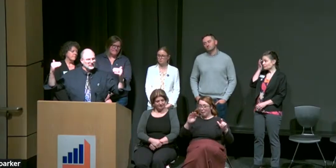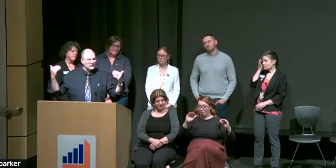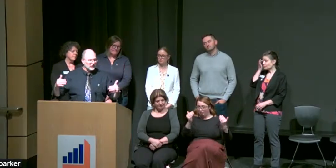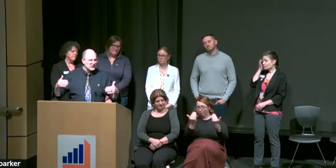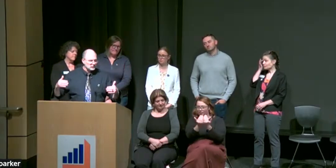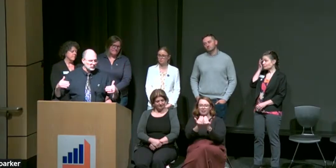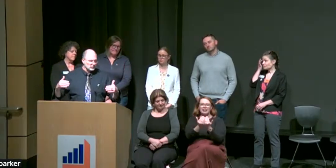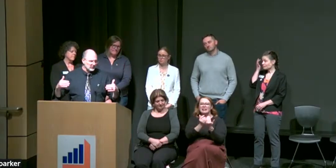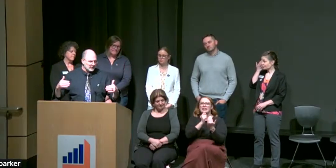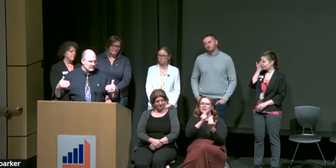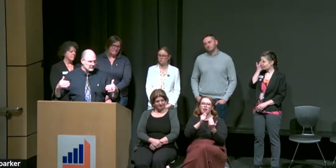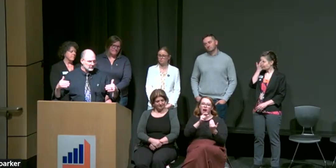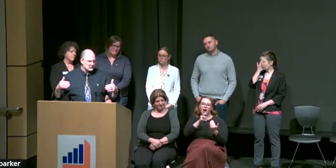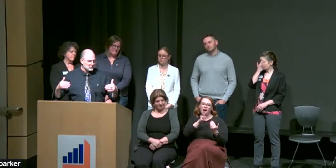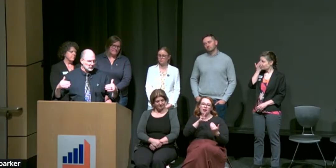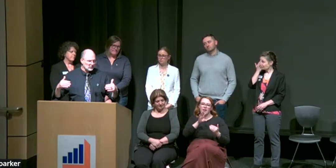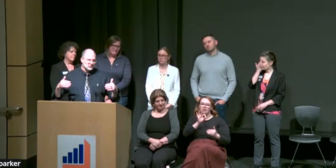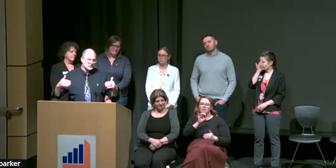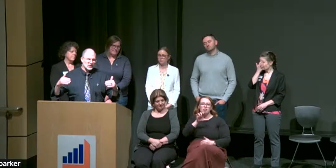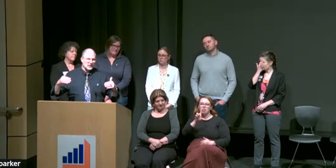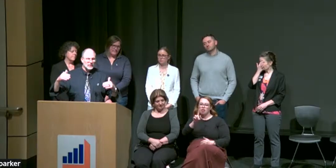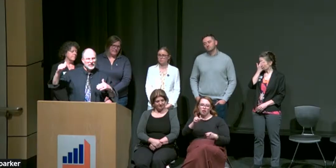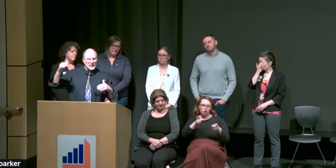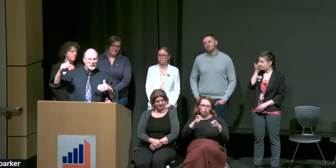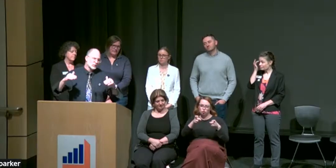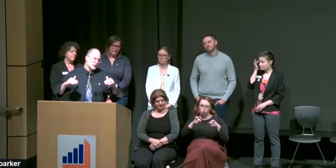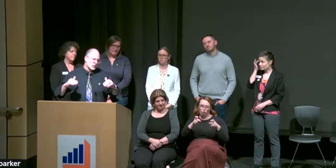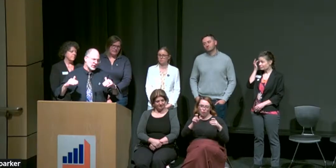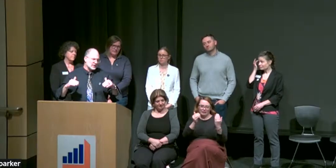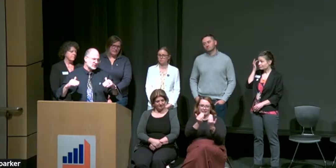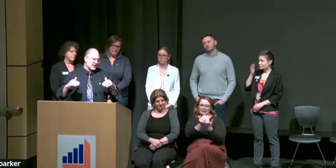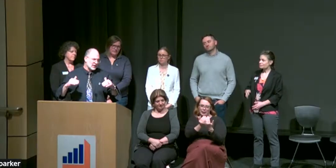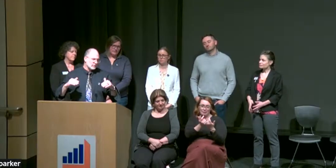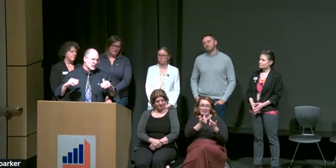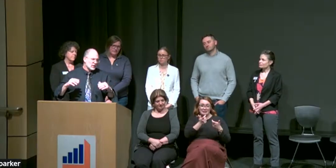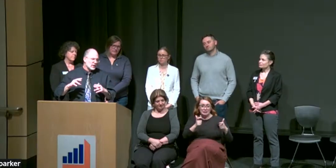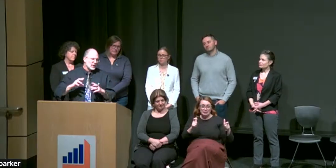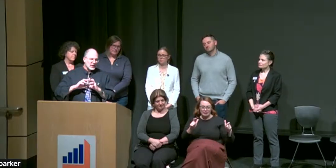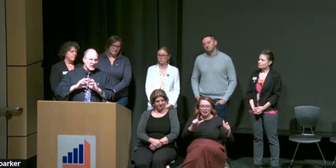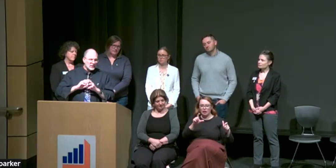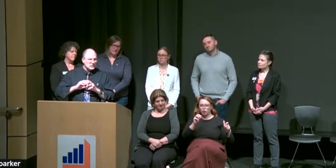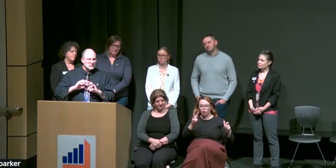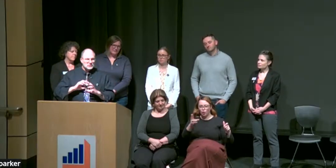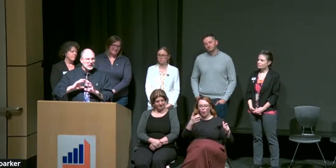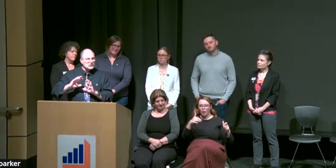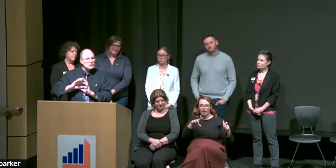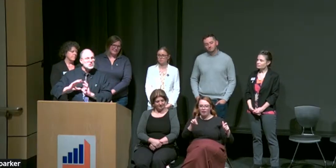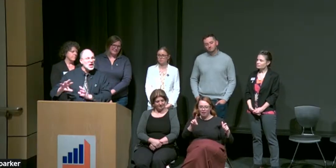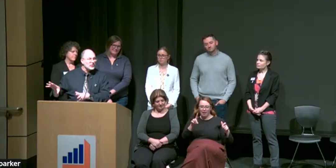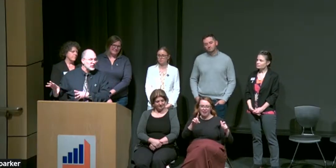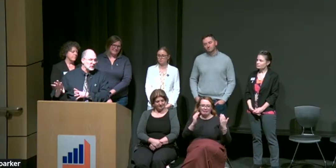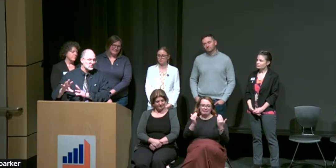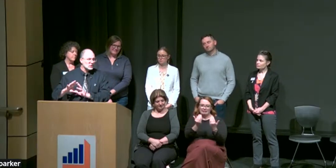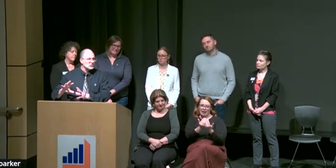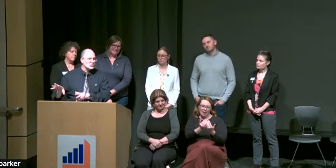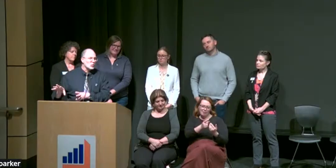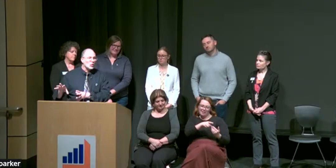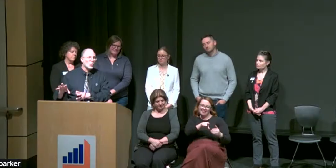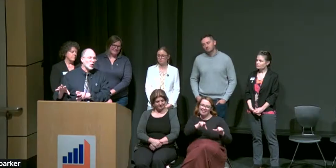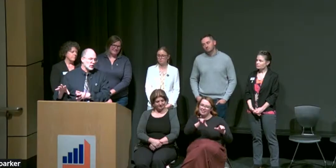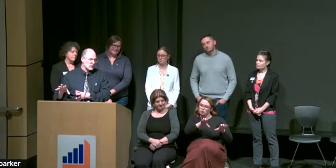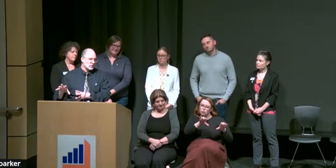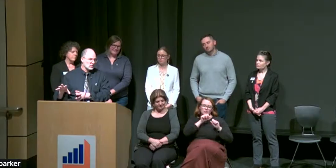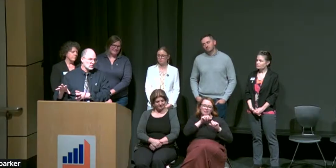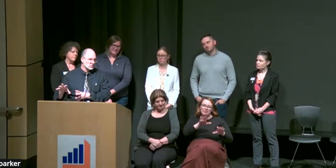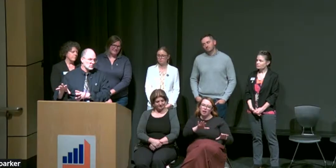it's not a flood control dam. So it's a big low head dam, and they do nothing to